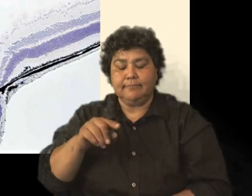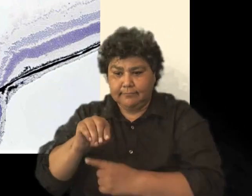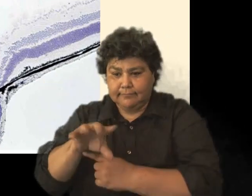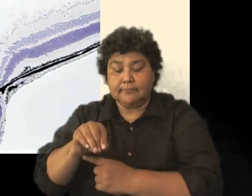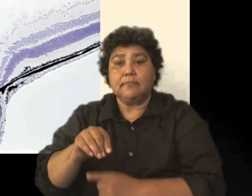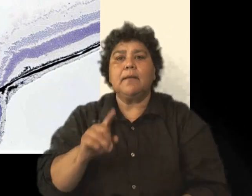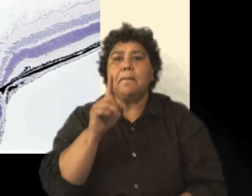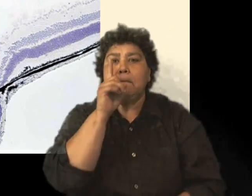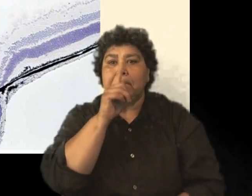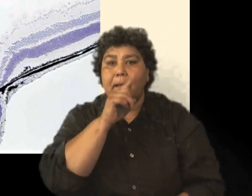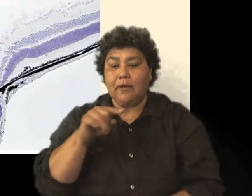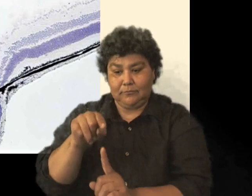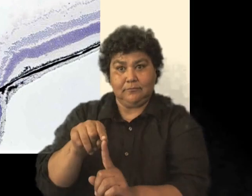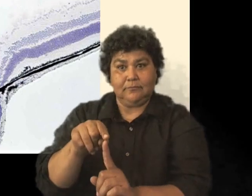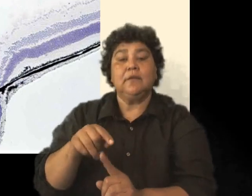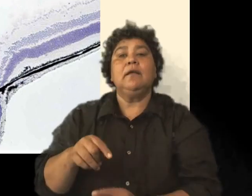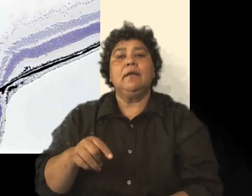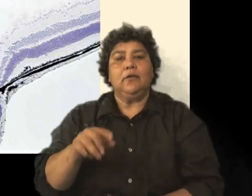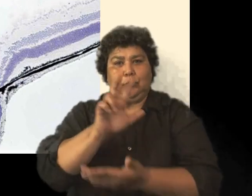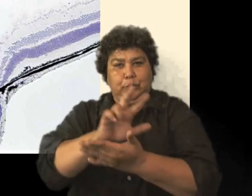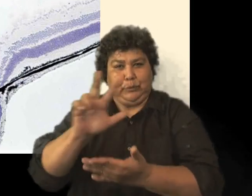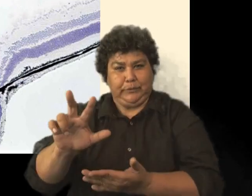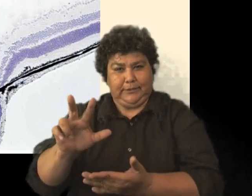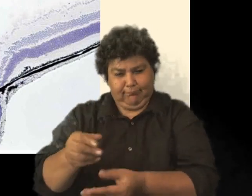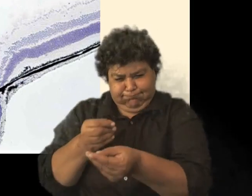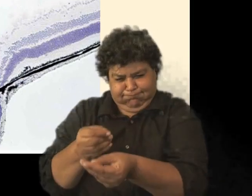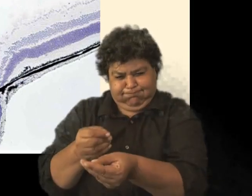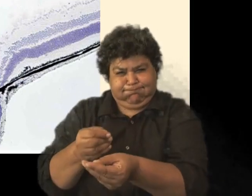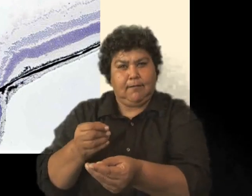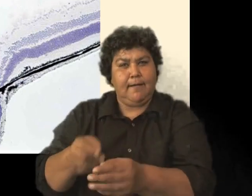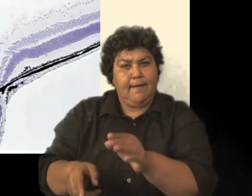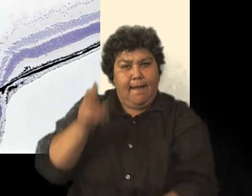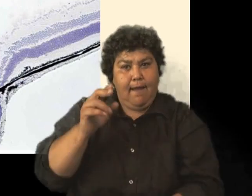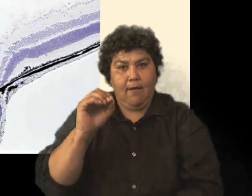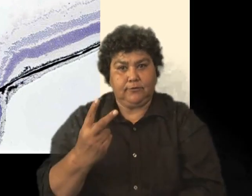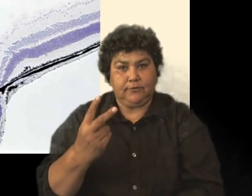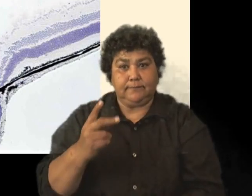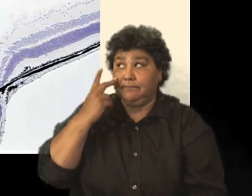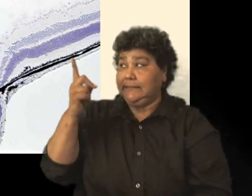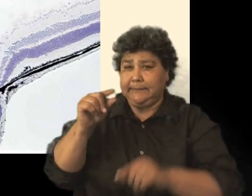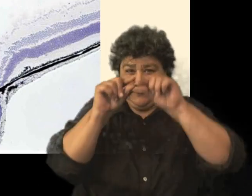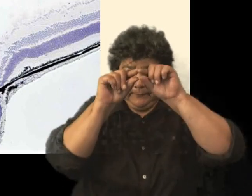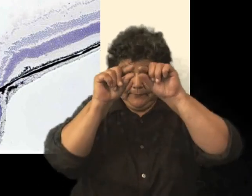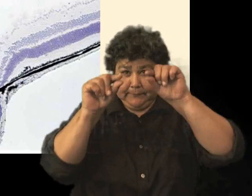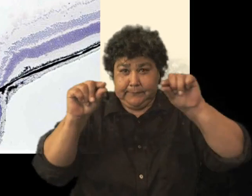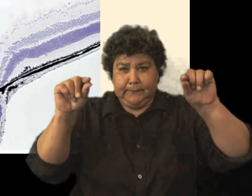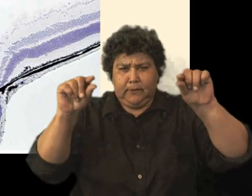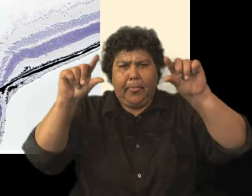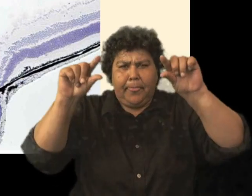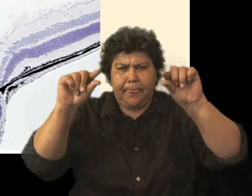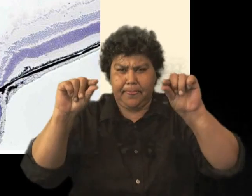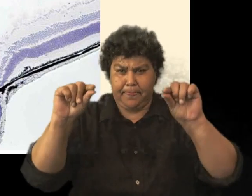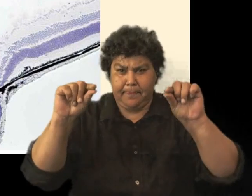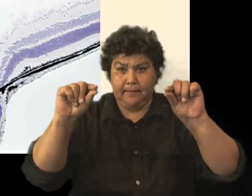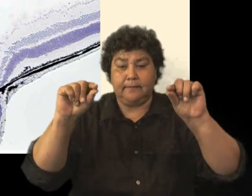a mouse that was placed in high oxygen for 3 weeks. The photoreceptor layer, shown here, is